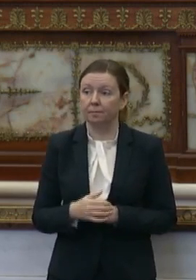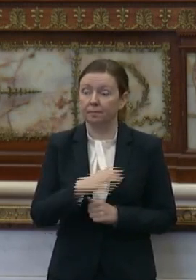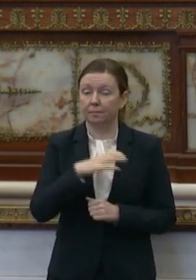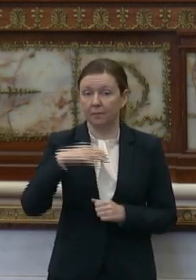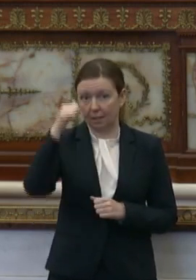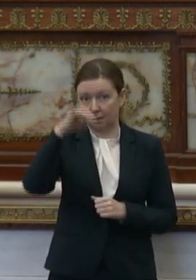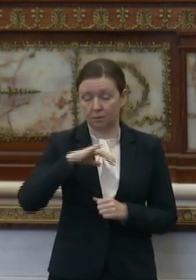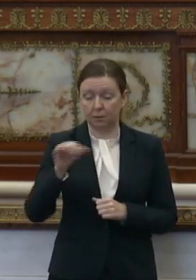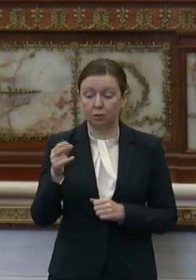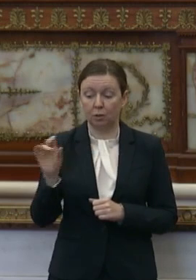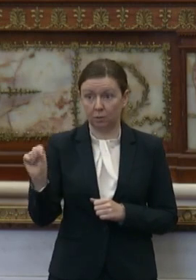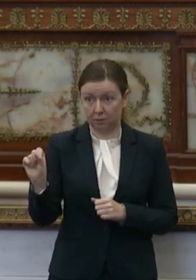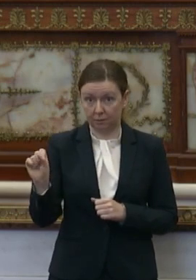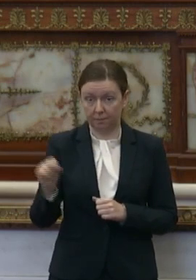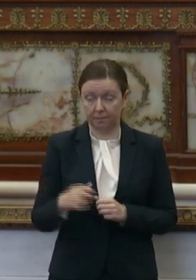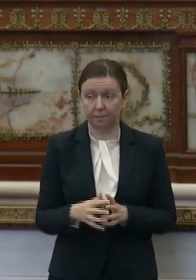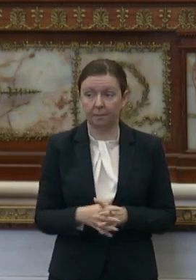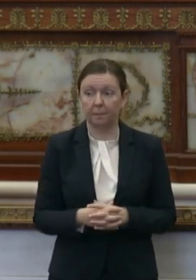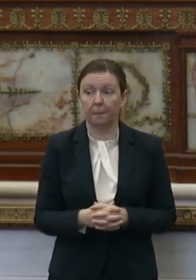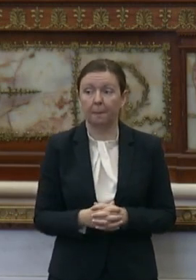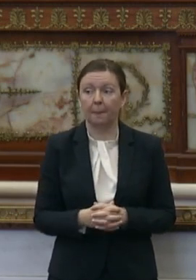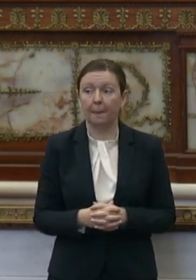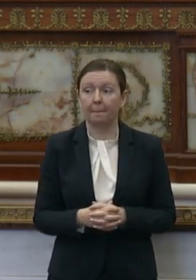Councilman Jones?